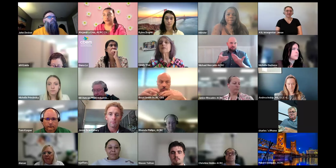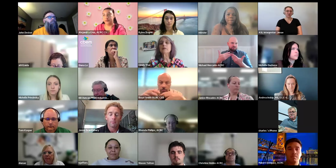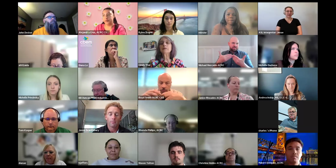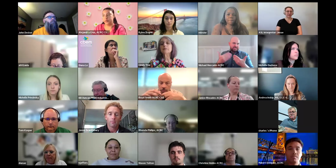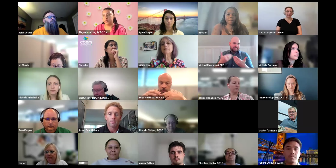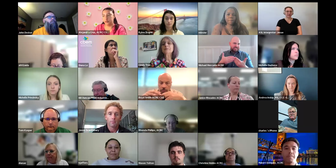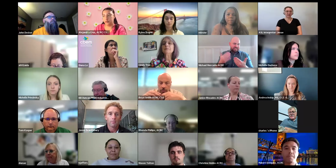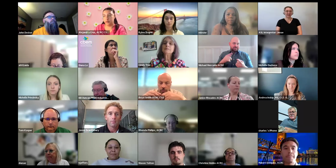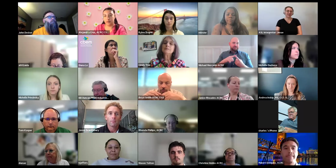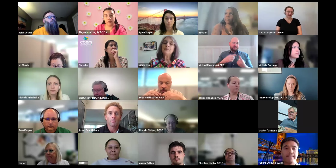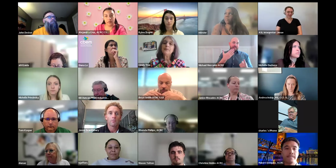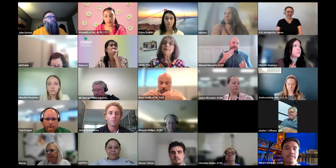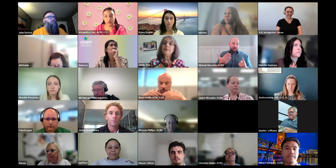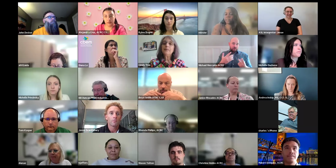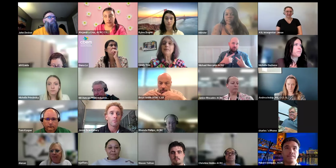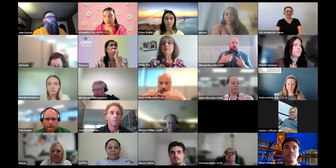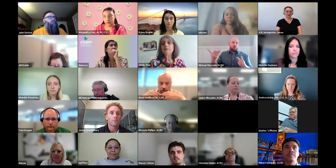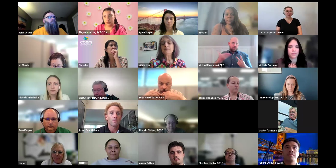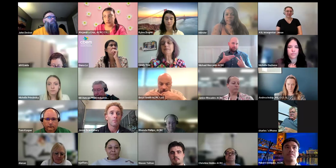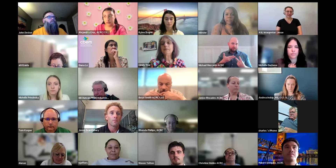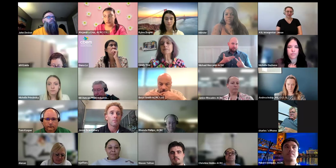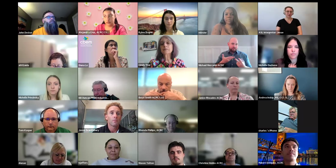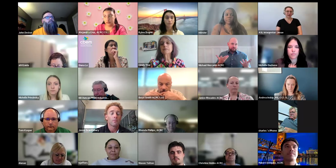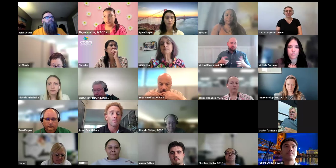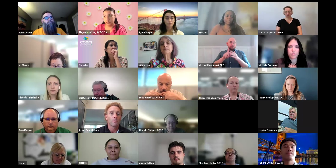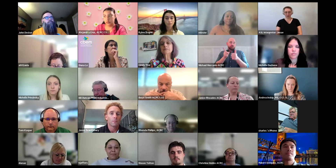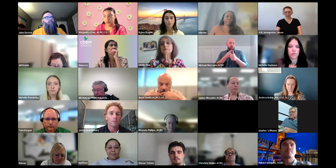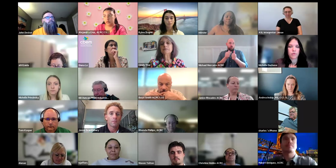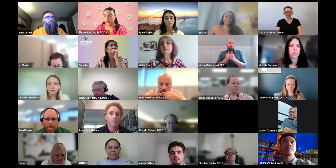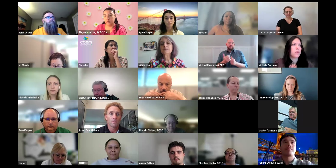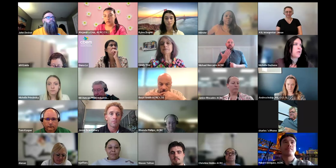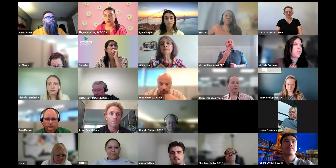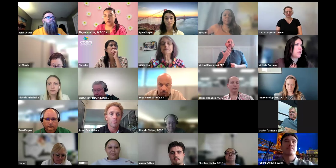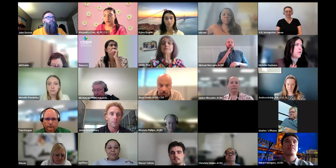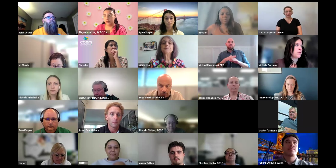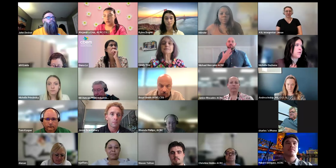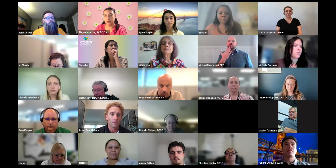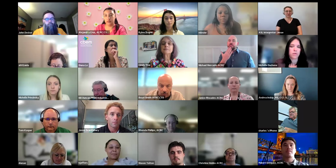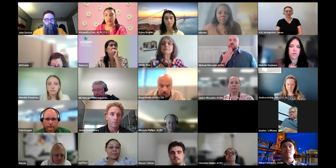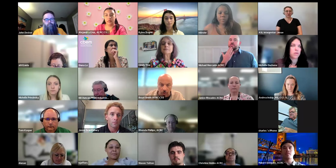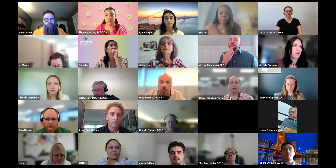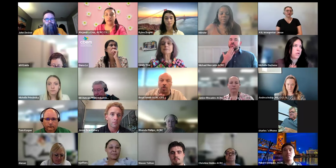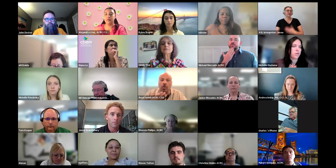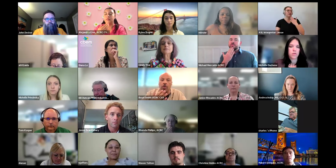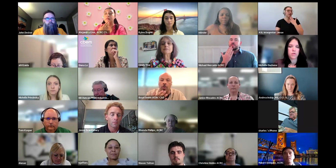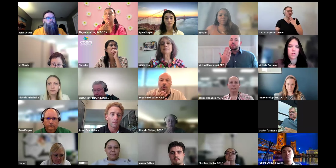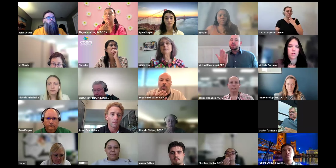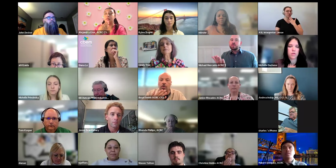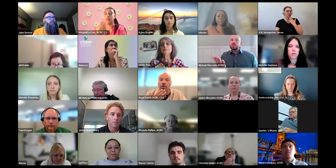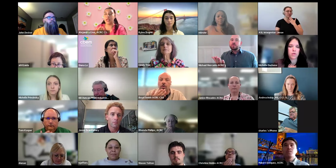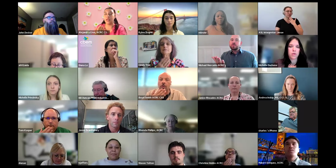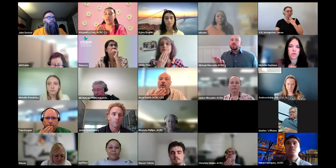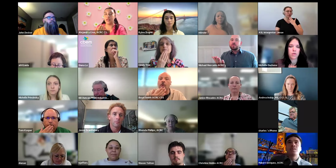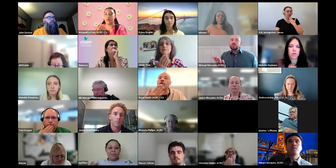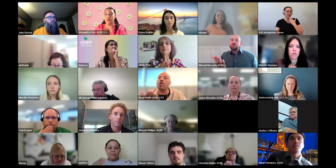Okay, our signs of the week. They're fairly easy. So we have thank you and you're welcome. So first, starting